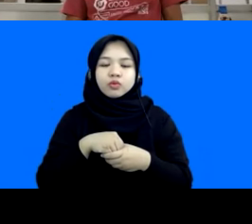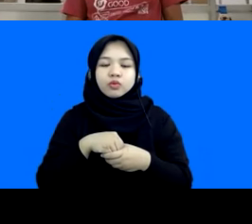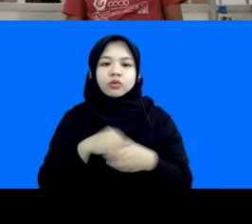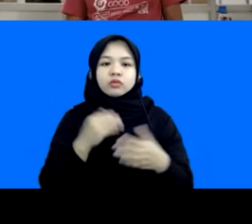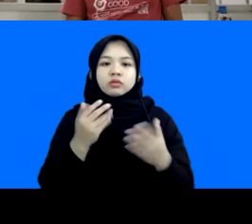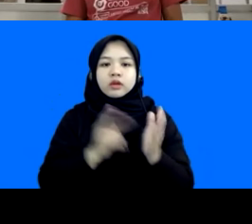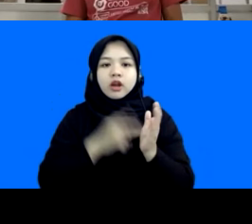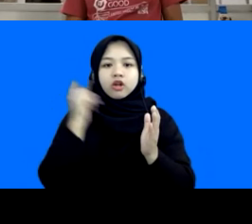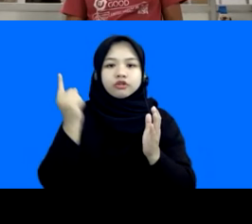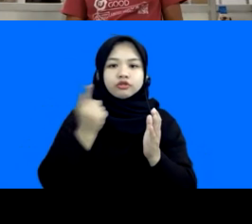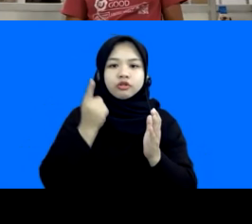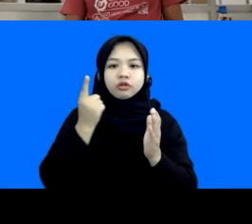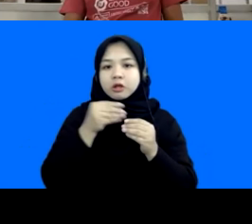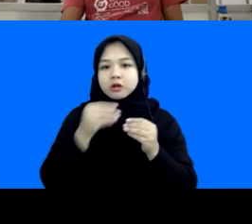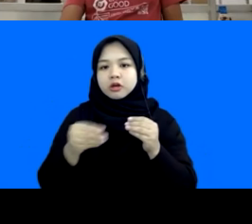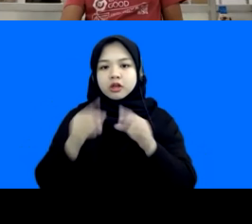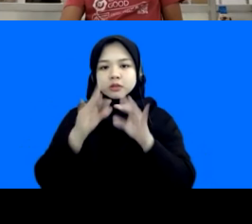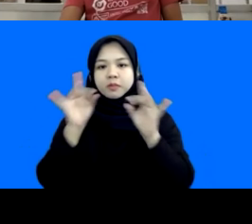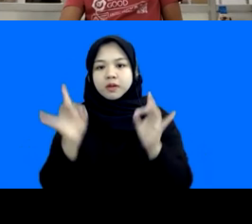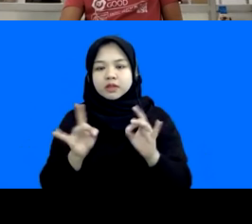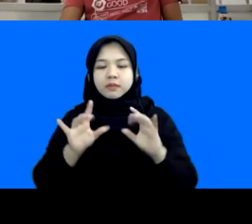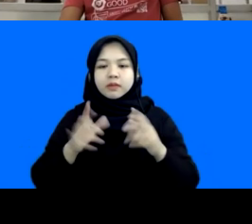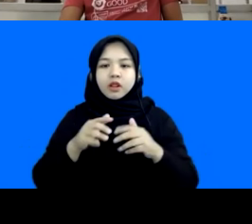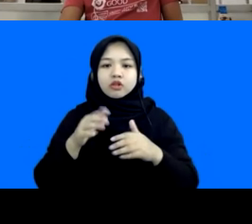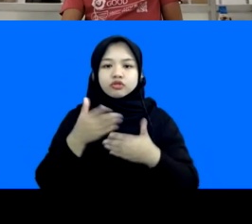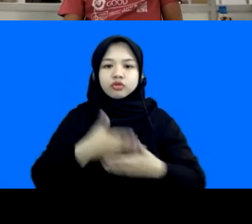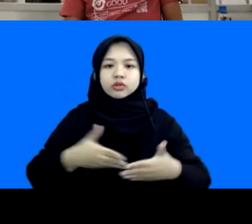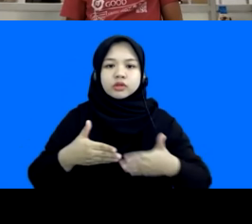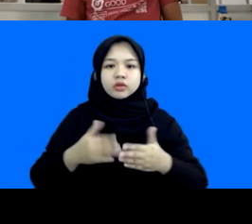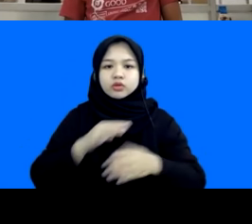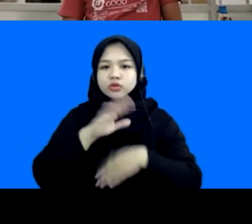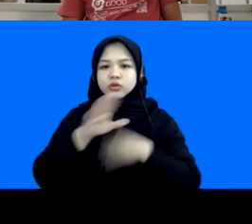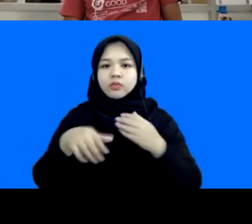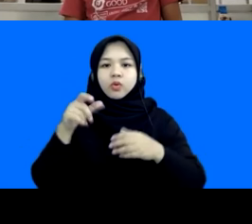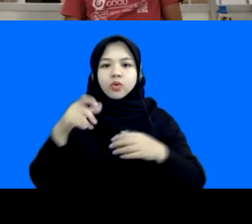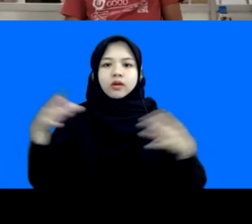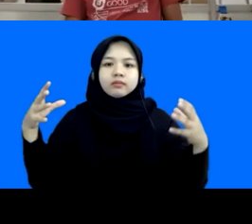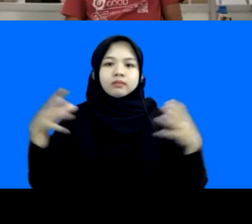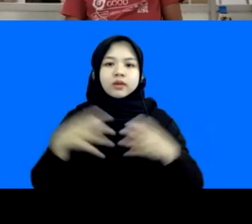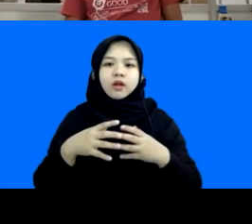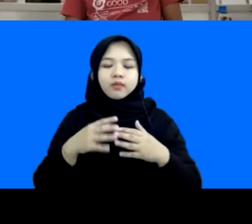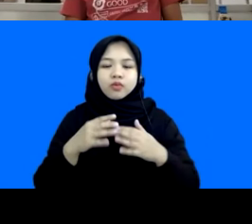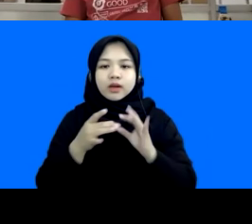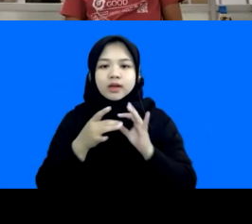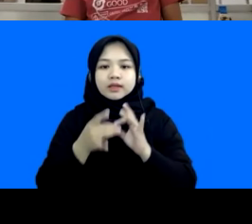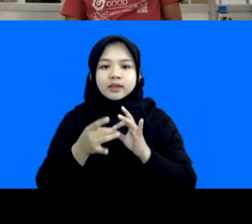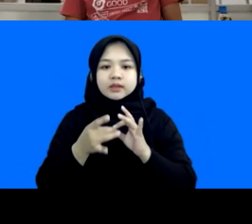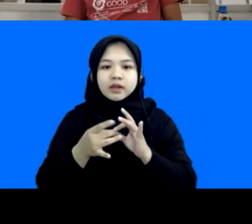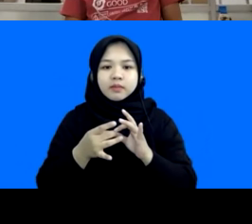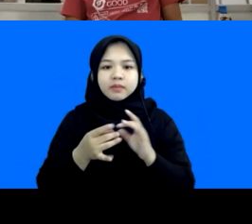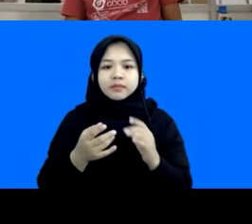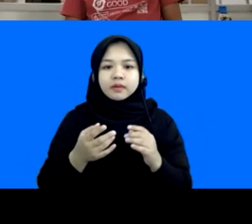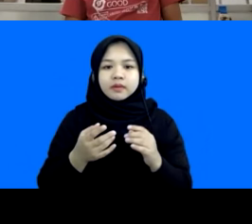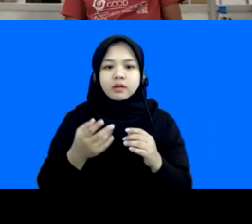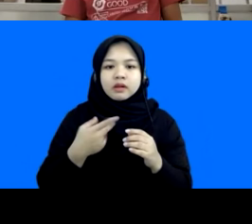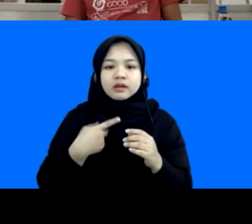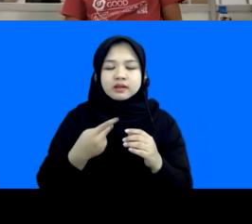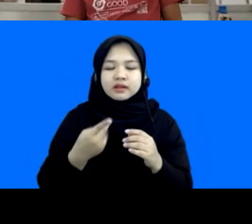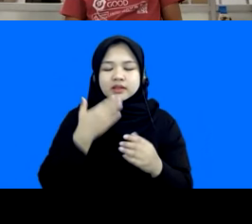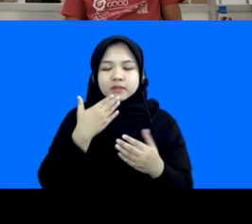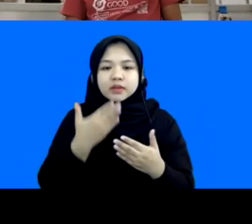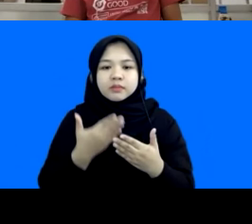multi-class. Everybody came in and chipped in. And we are very grateful to the agencies that we work with, our corporate